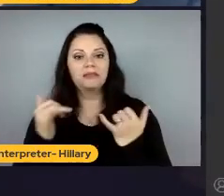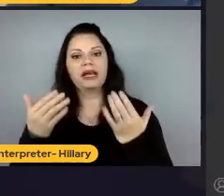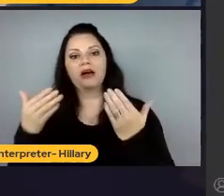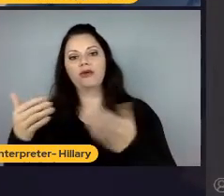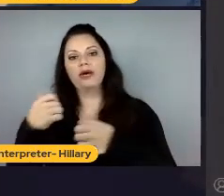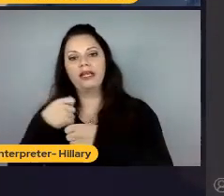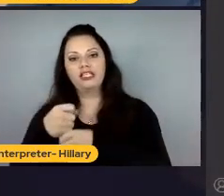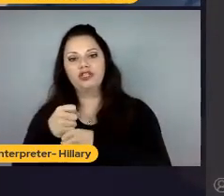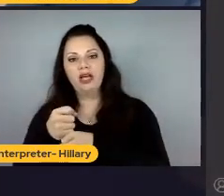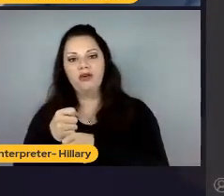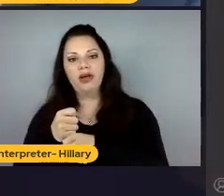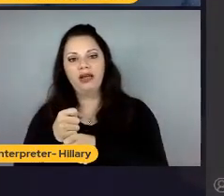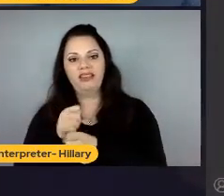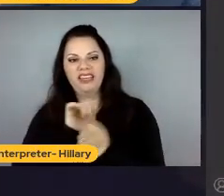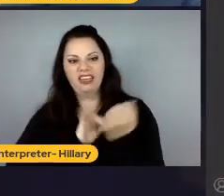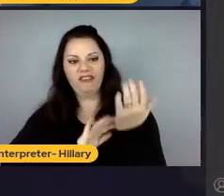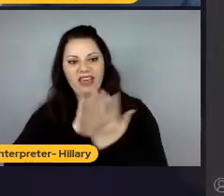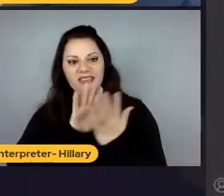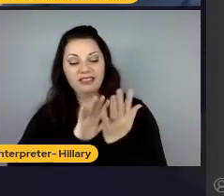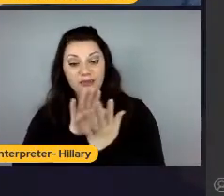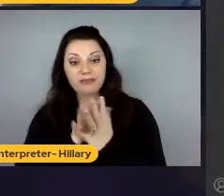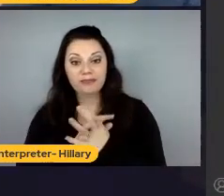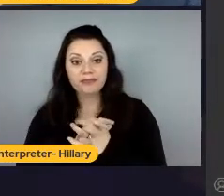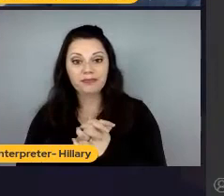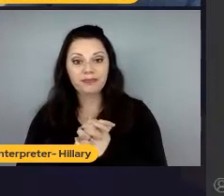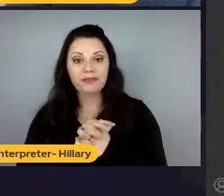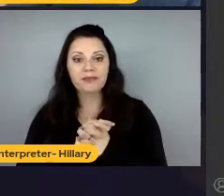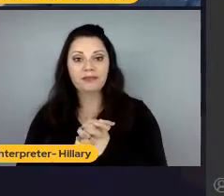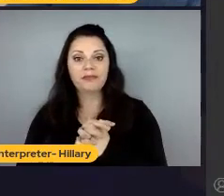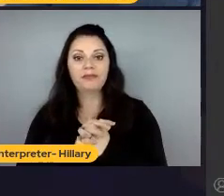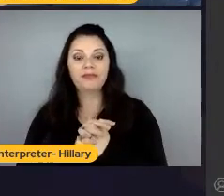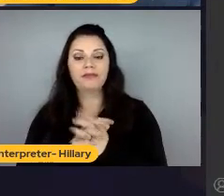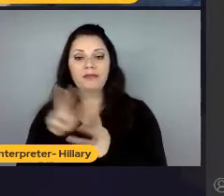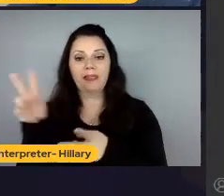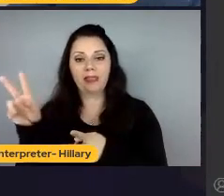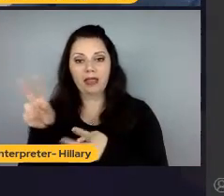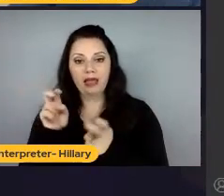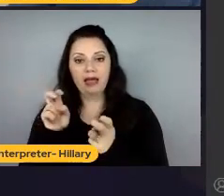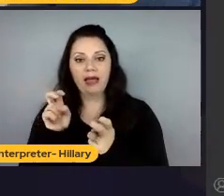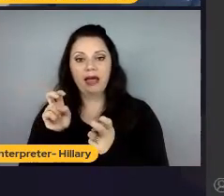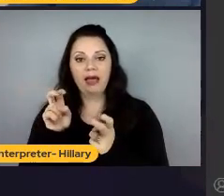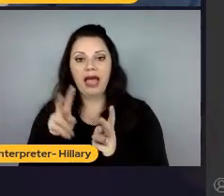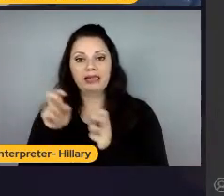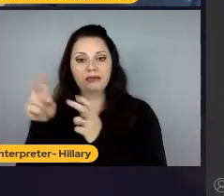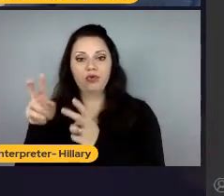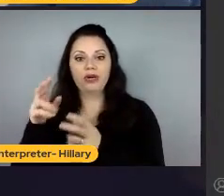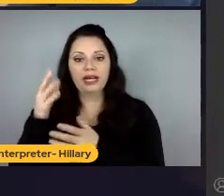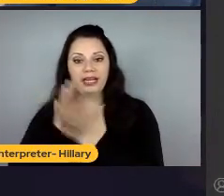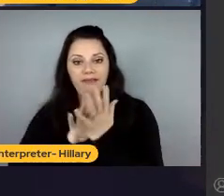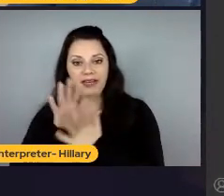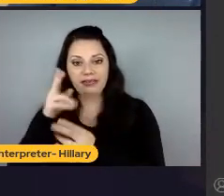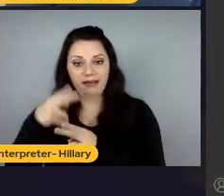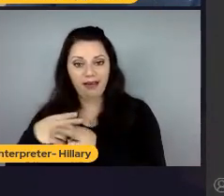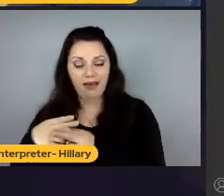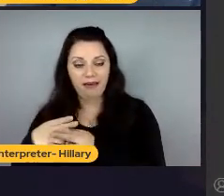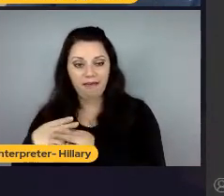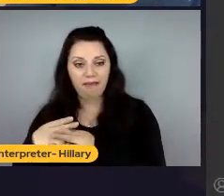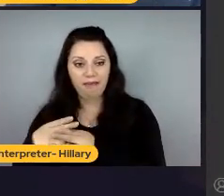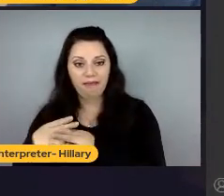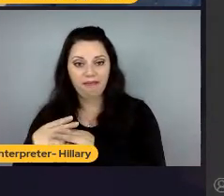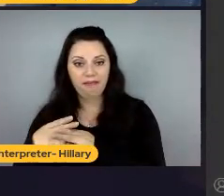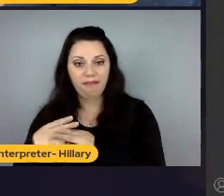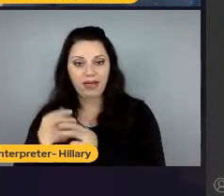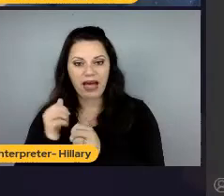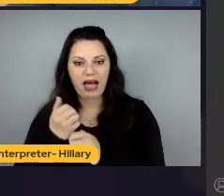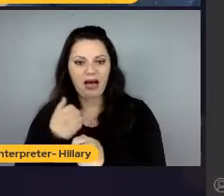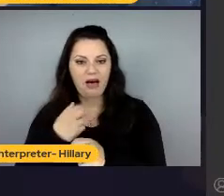this interface. So export interface name. And you see, this is how I use this open and close